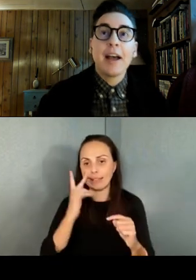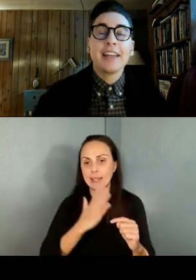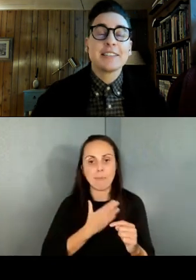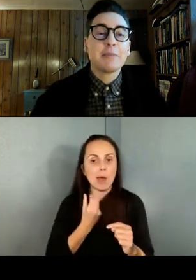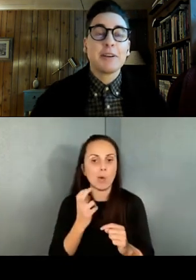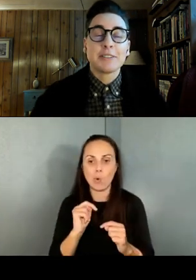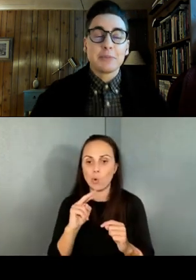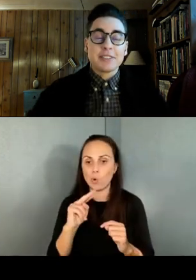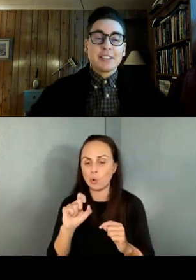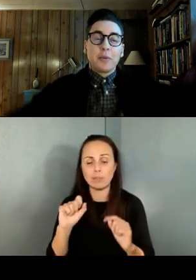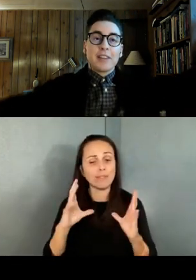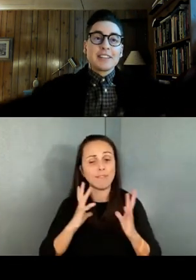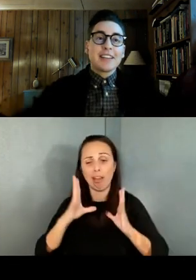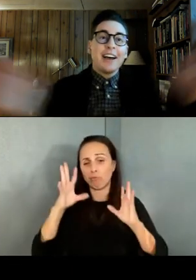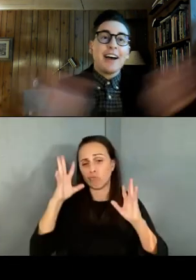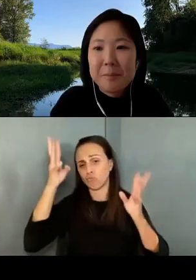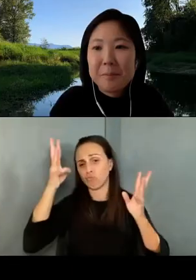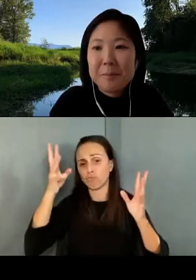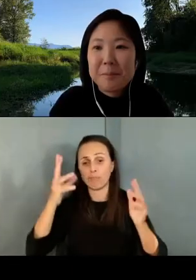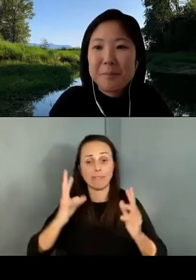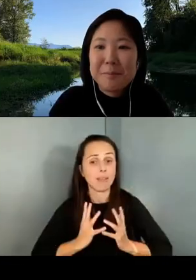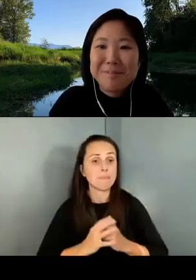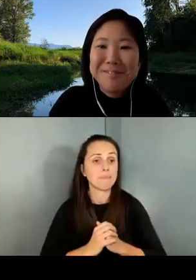Okay, I can't see my notes. We're just going to wing this.